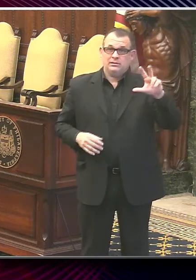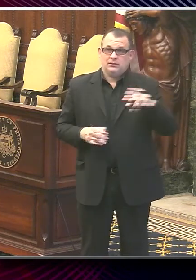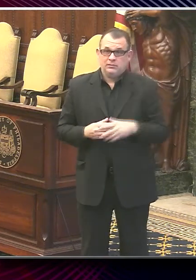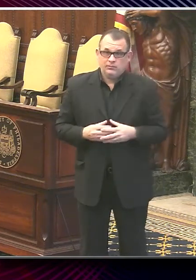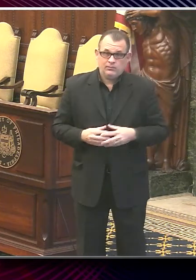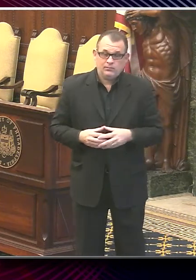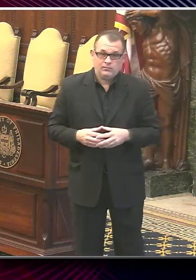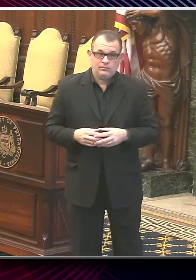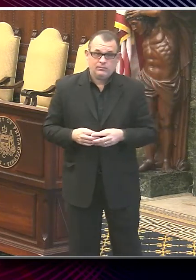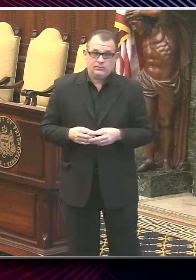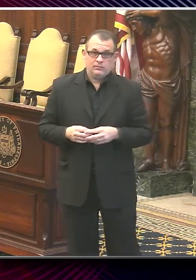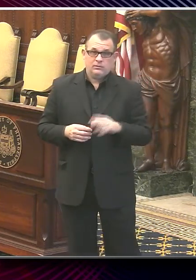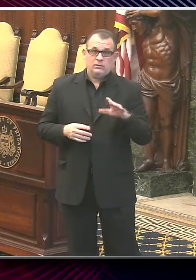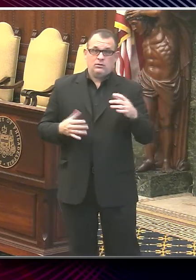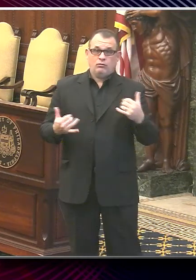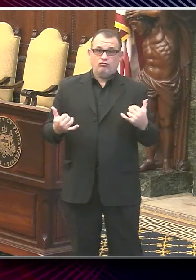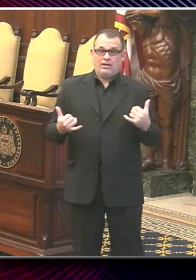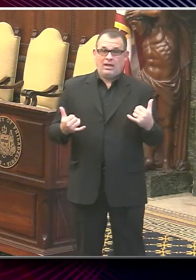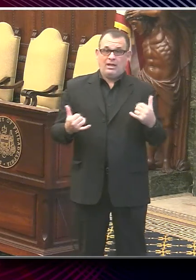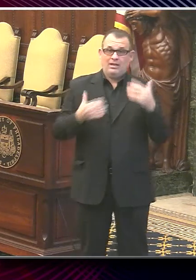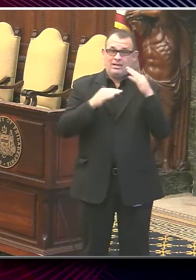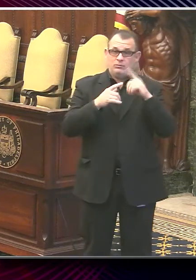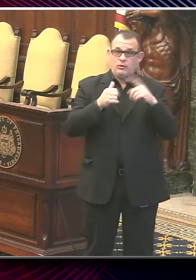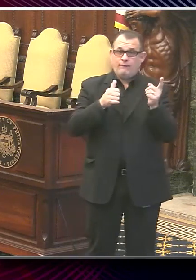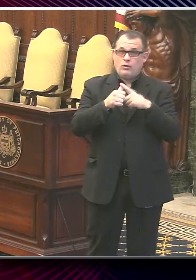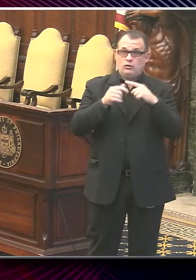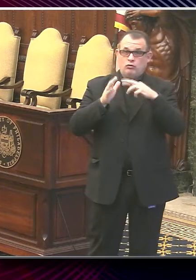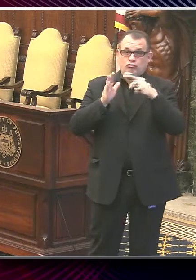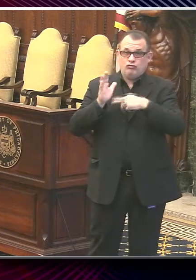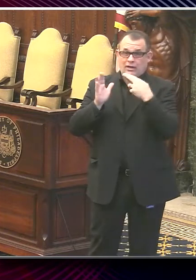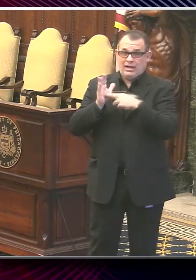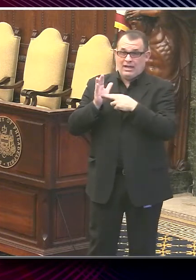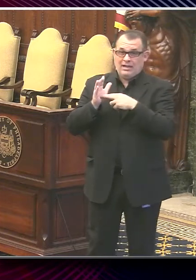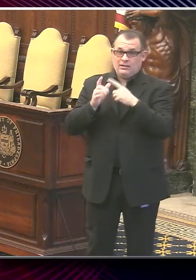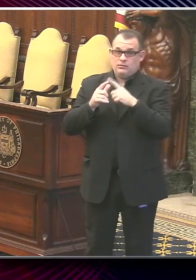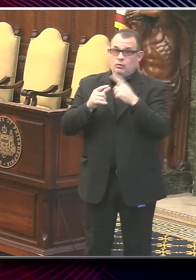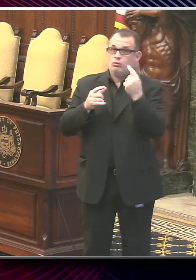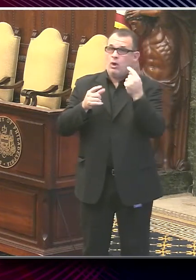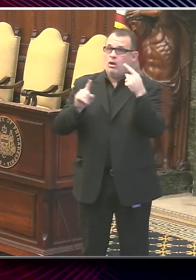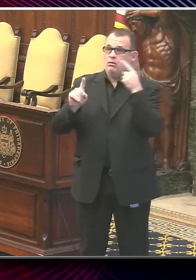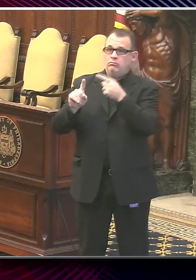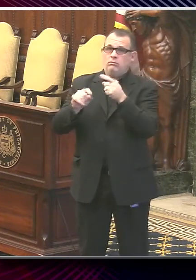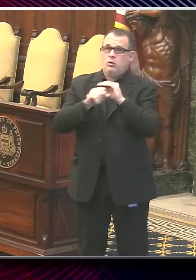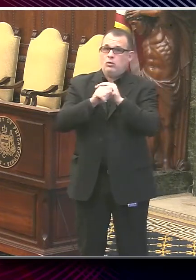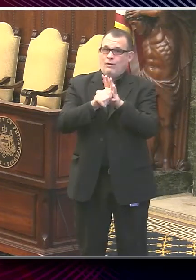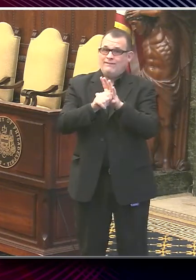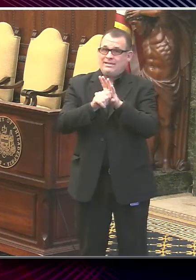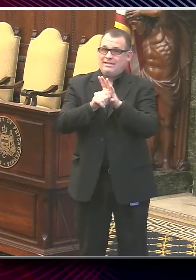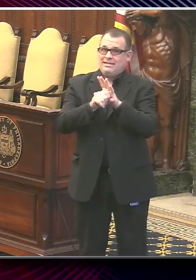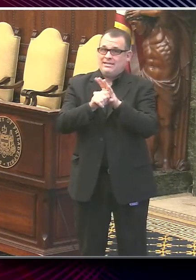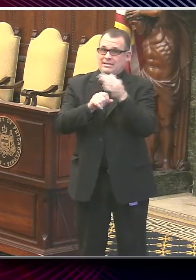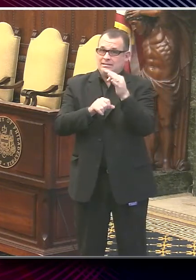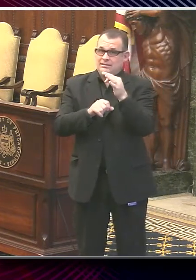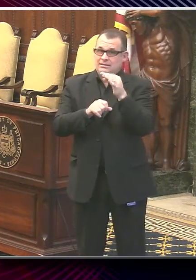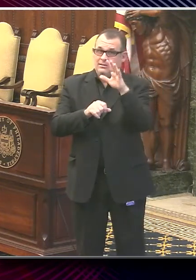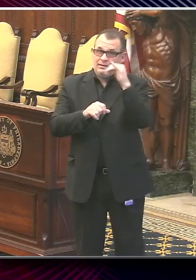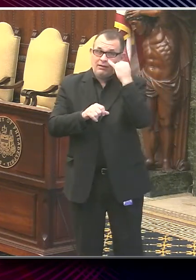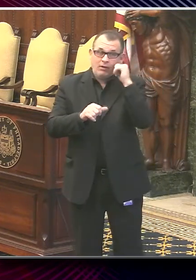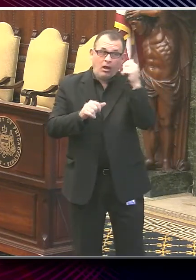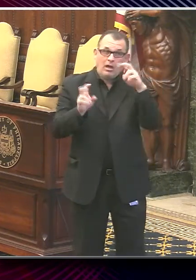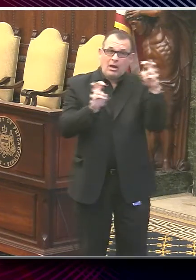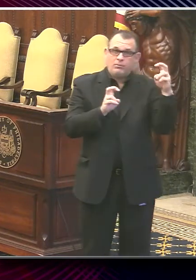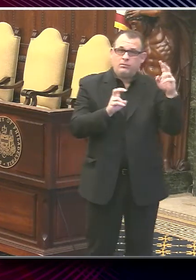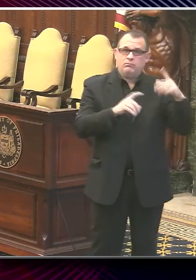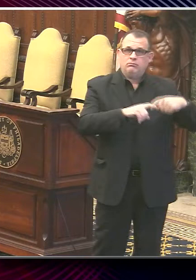are limiting the first round of questions to the topic of COVID-19. So if you have questions on other topics, please hold